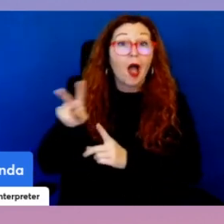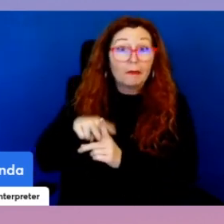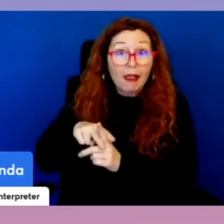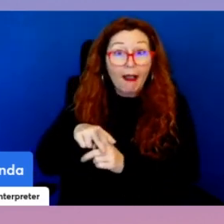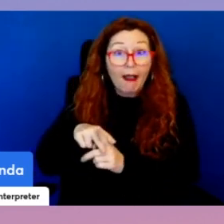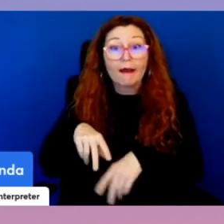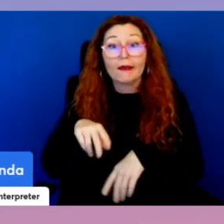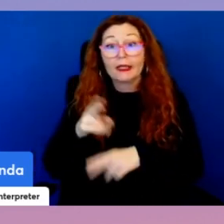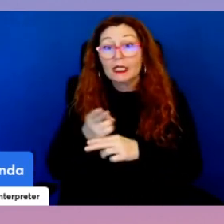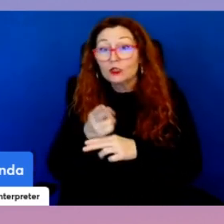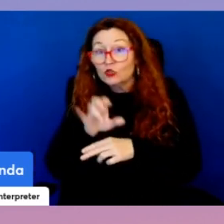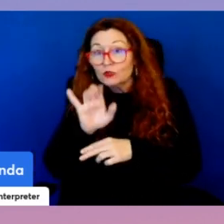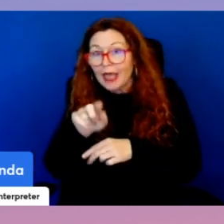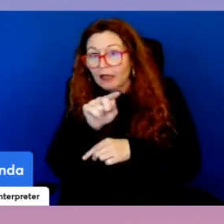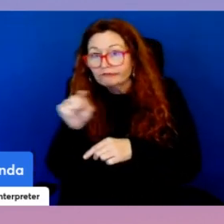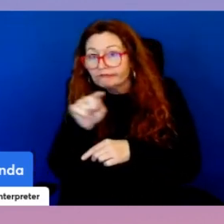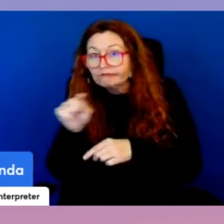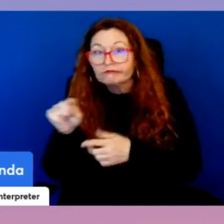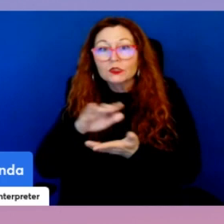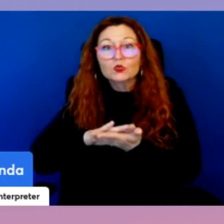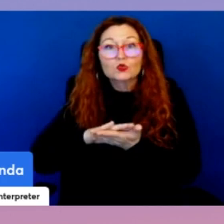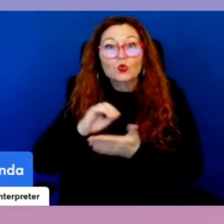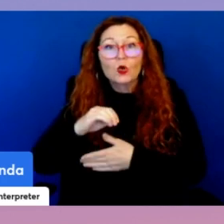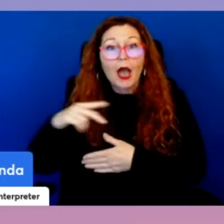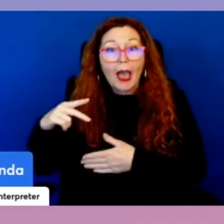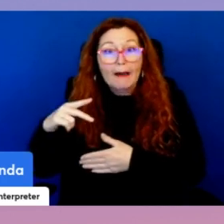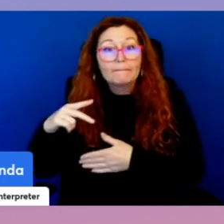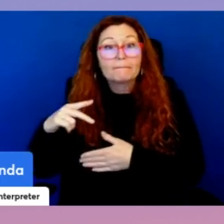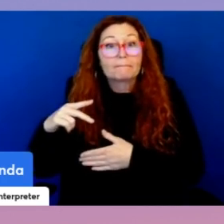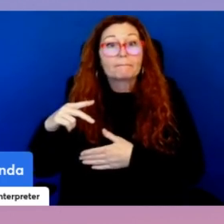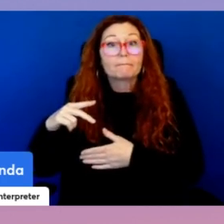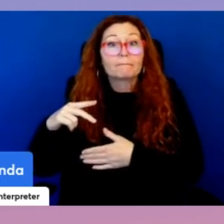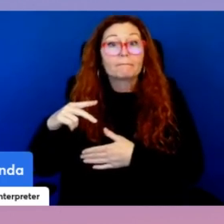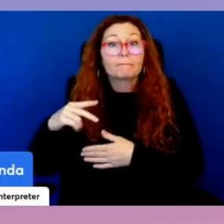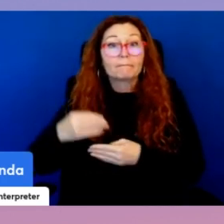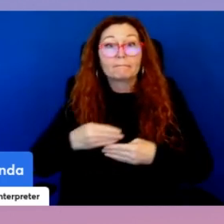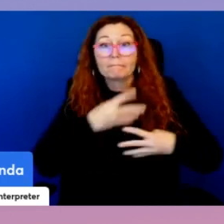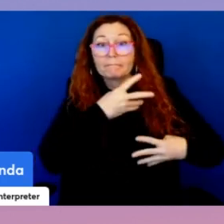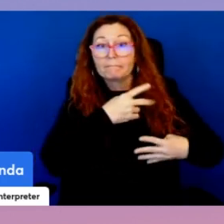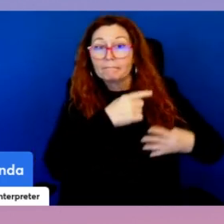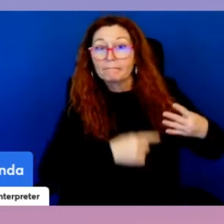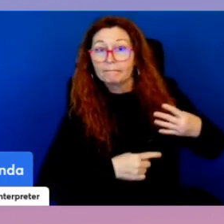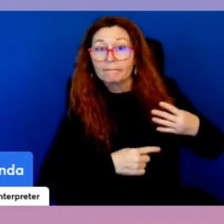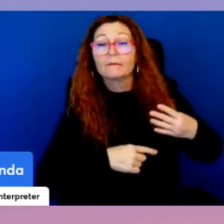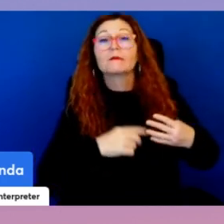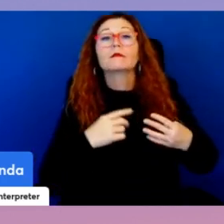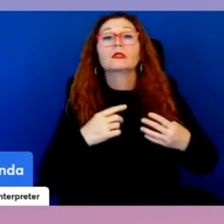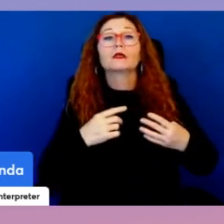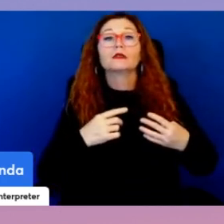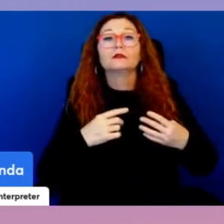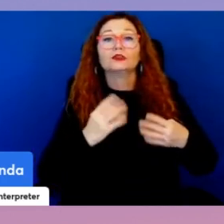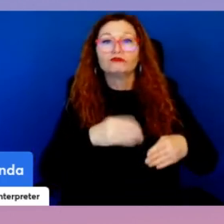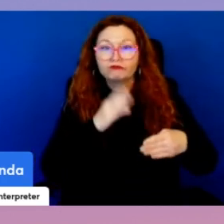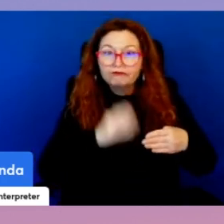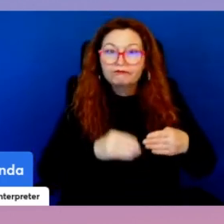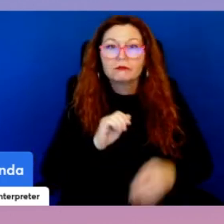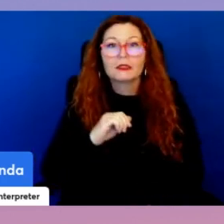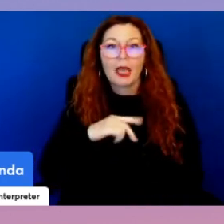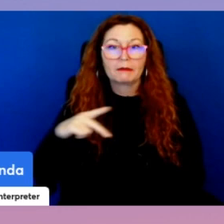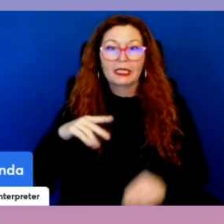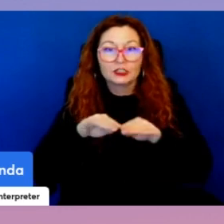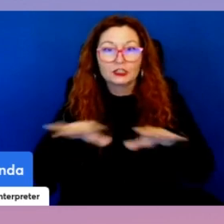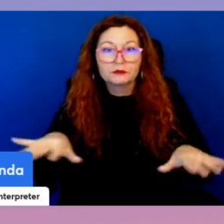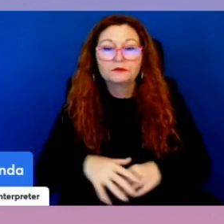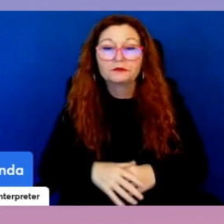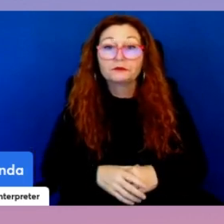this ArgoCD school app manifest to render our application. If you want to see what this manifest looks